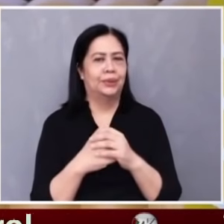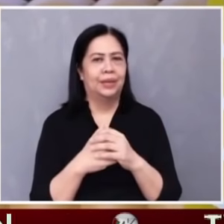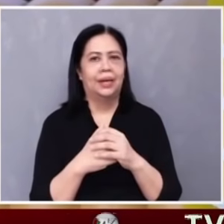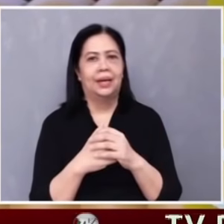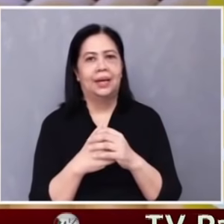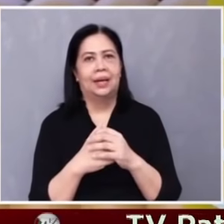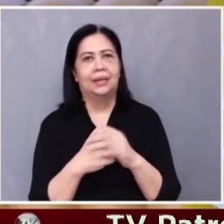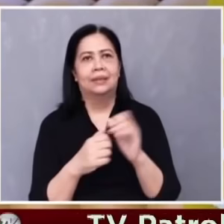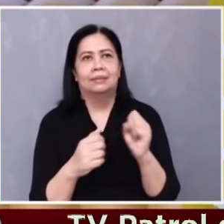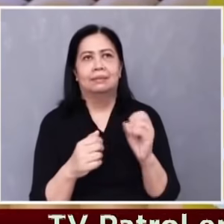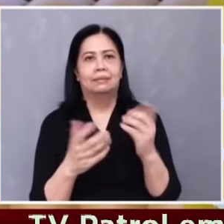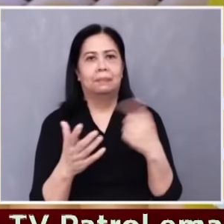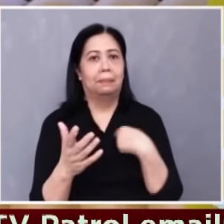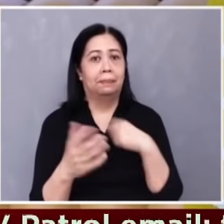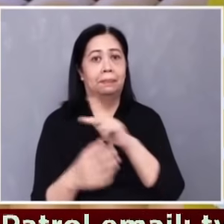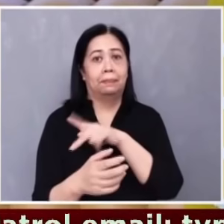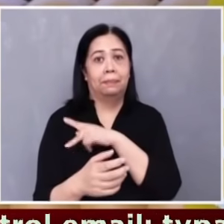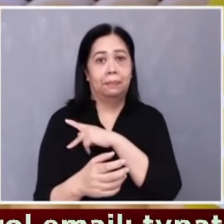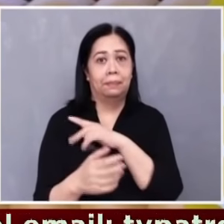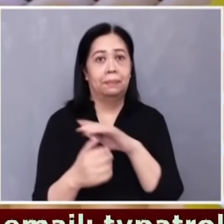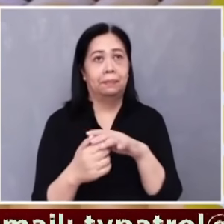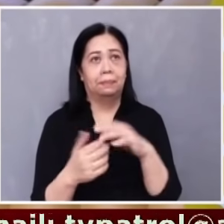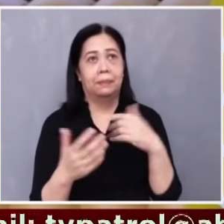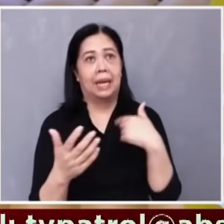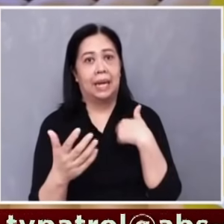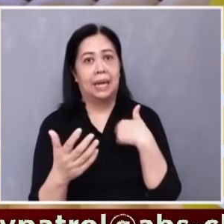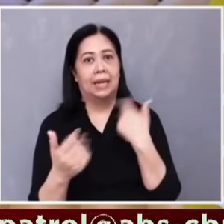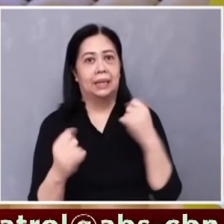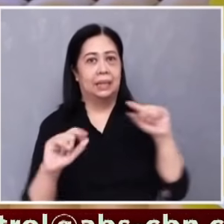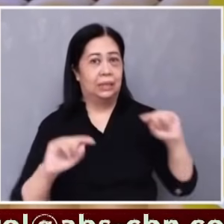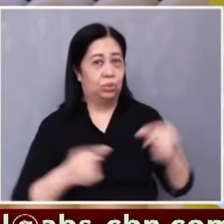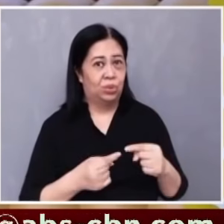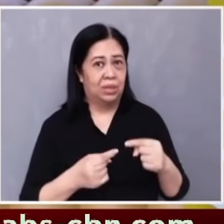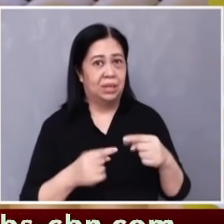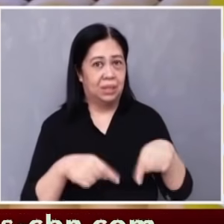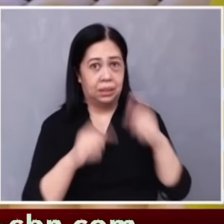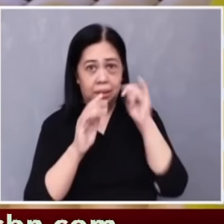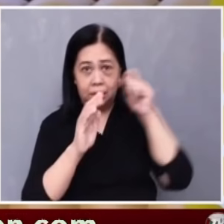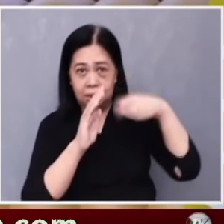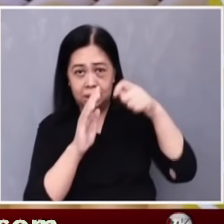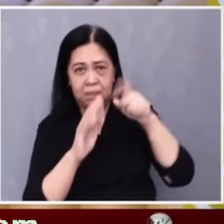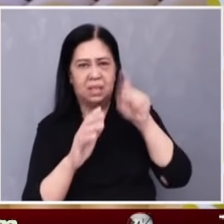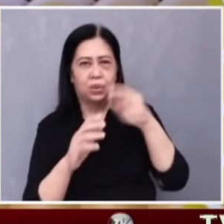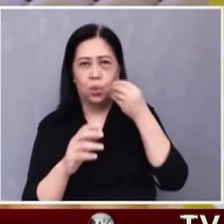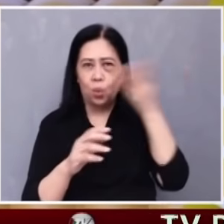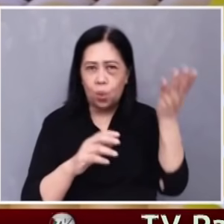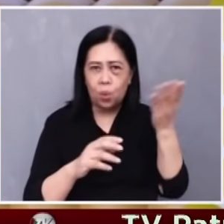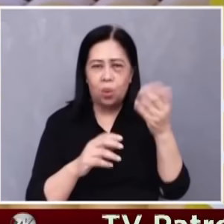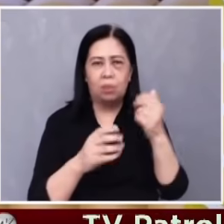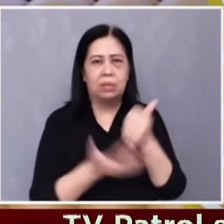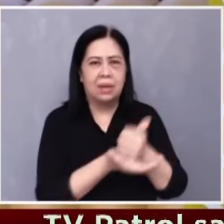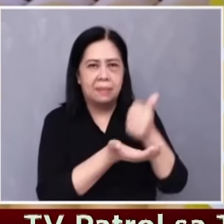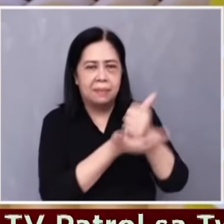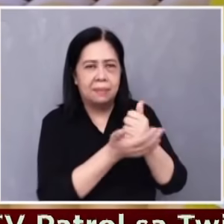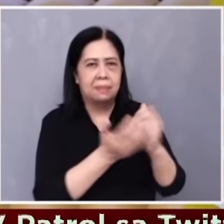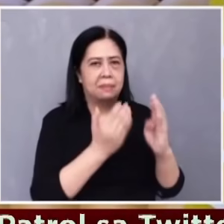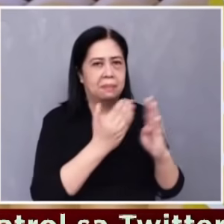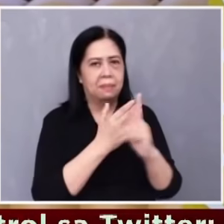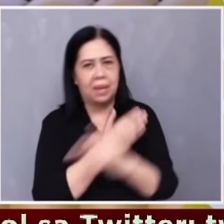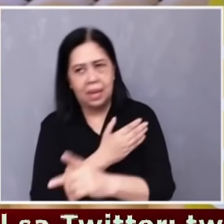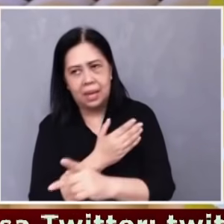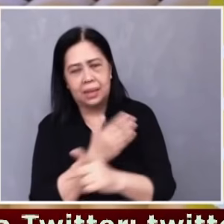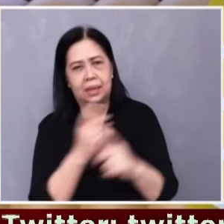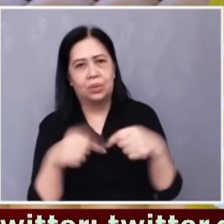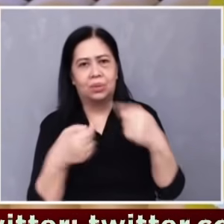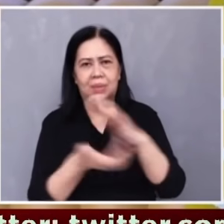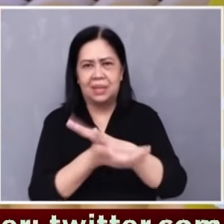and so, for me personally, I had an injury on set, had to go home, rehab, come back during the pandemic. So it